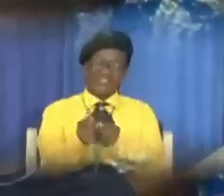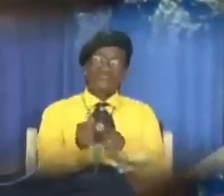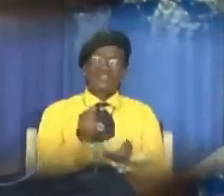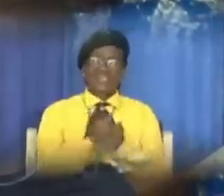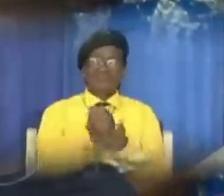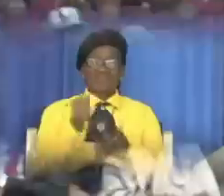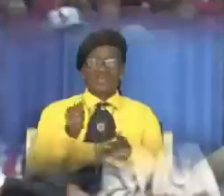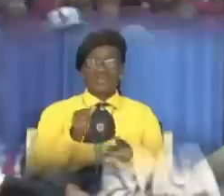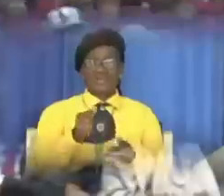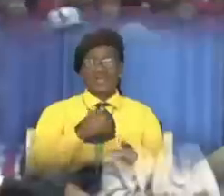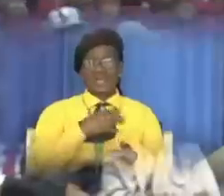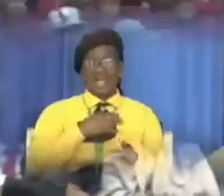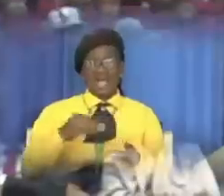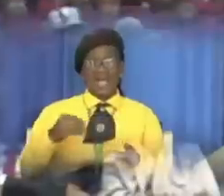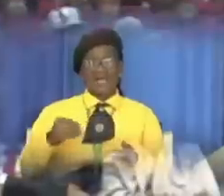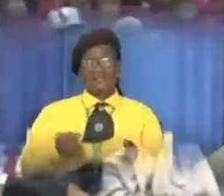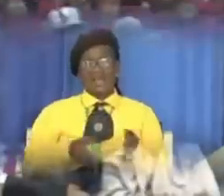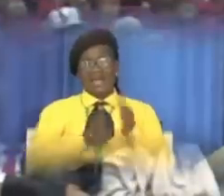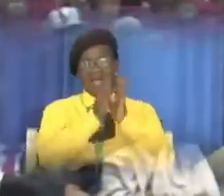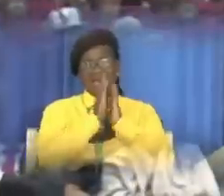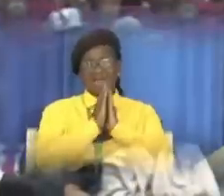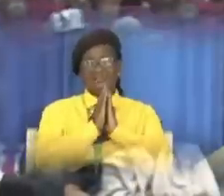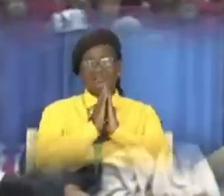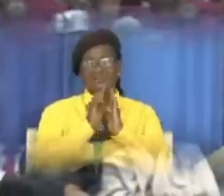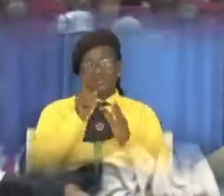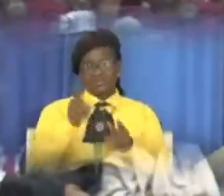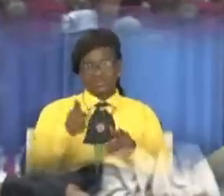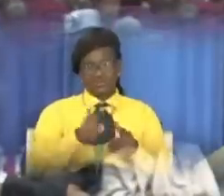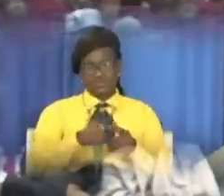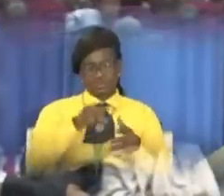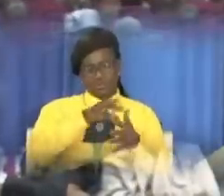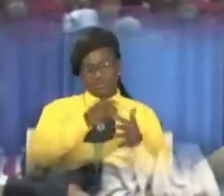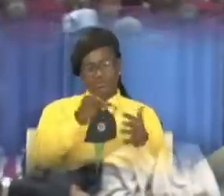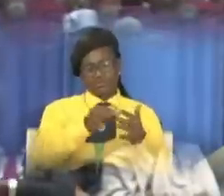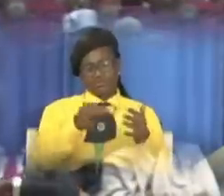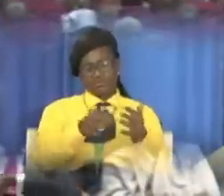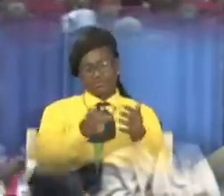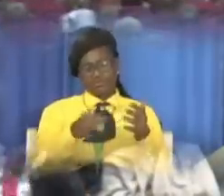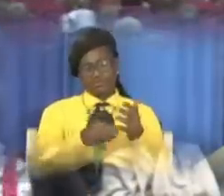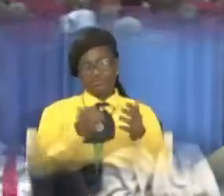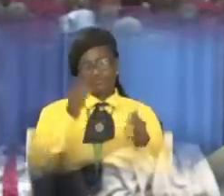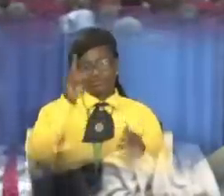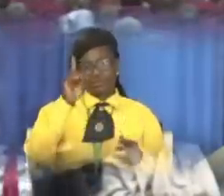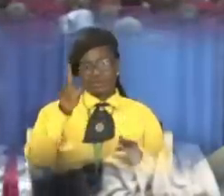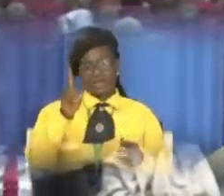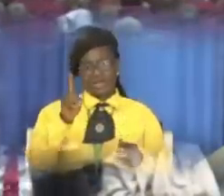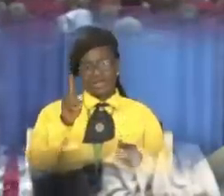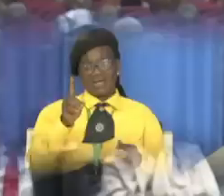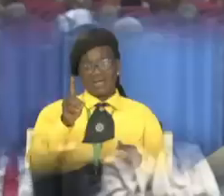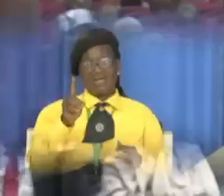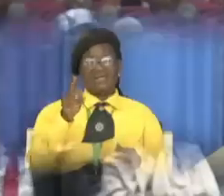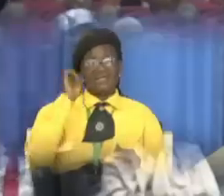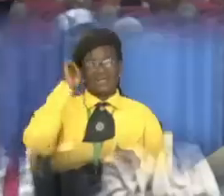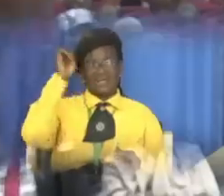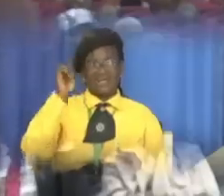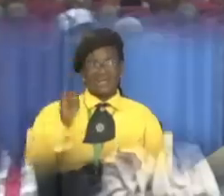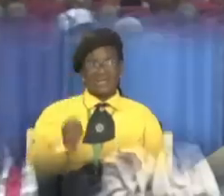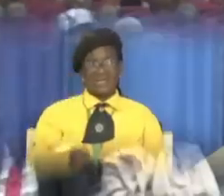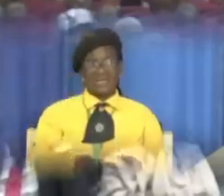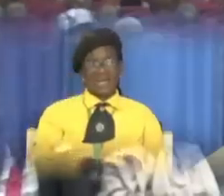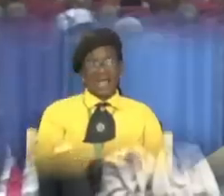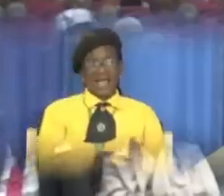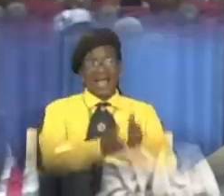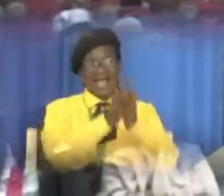And ask you to choose one. He asked me to tell you, your answer should be all of